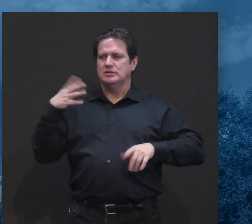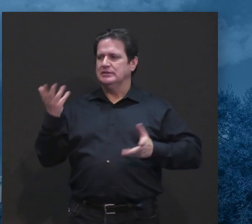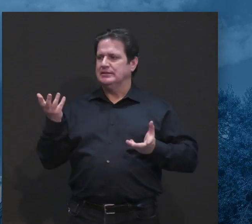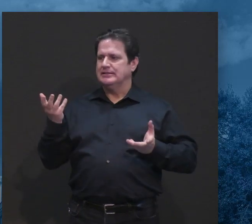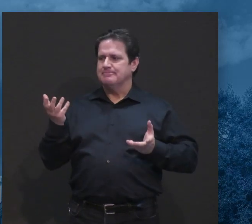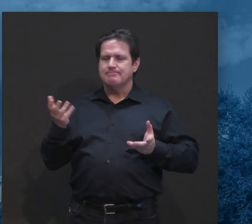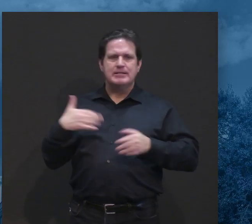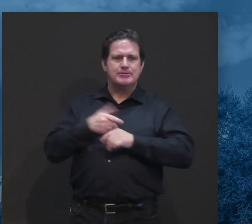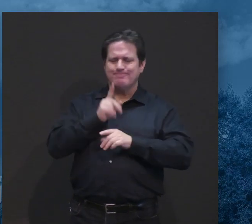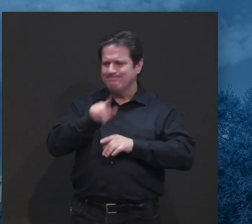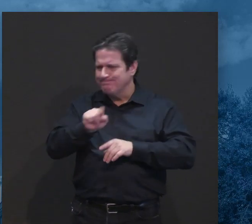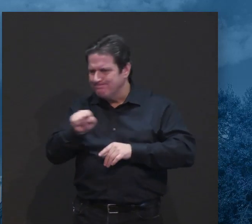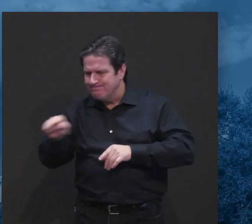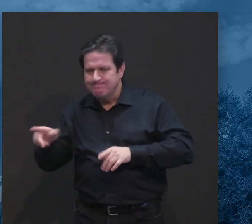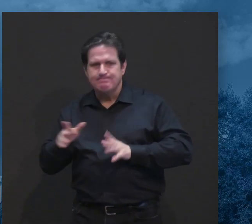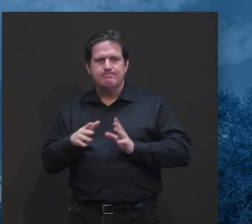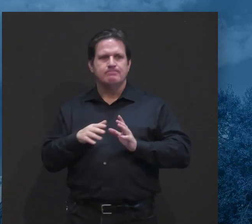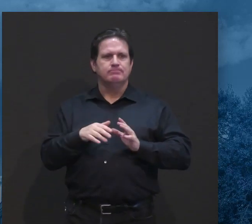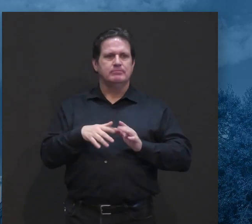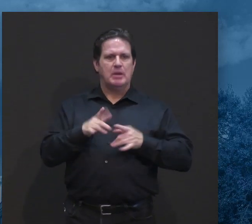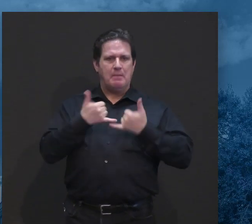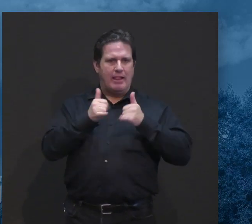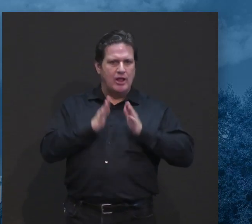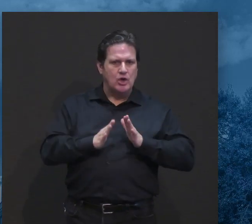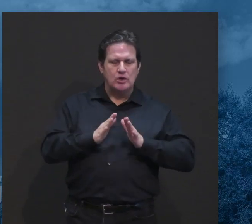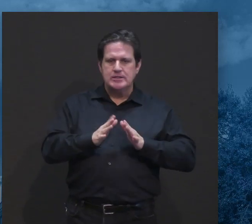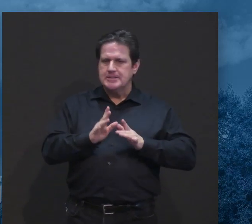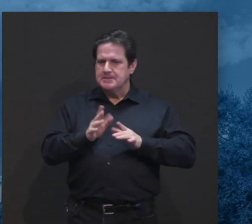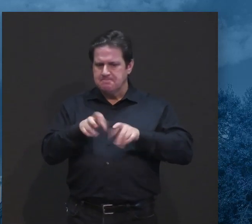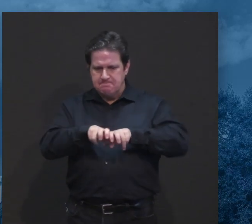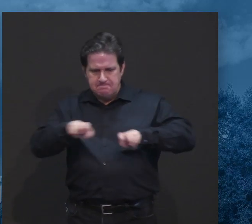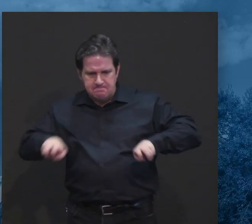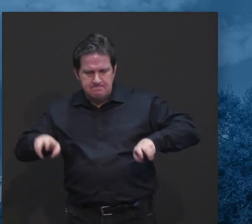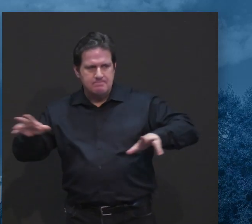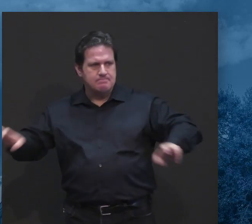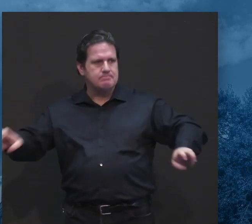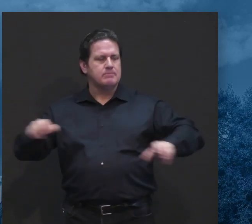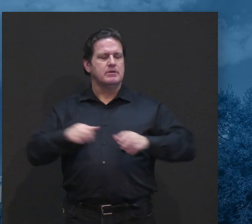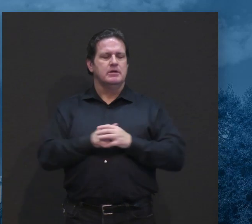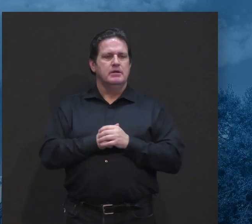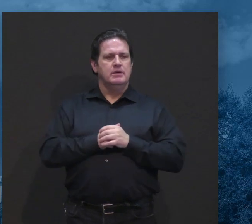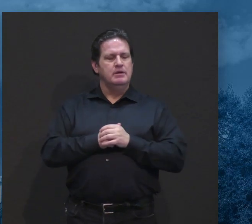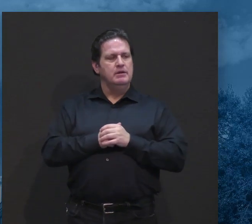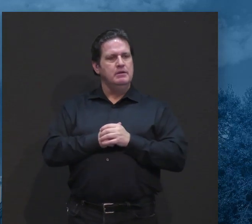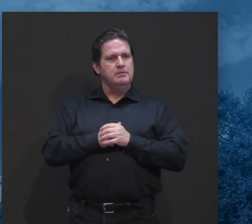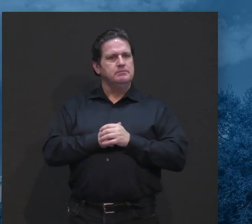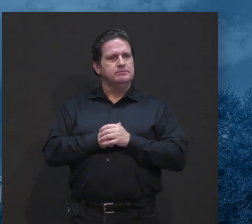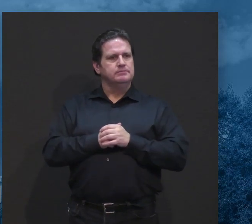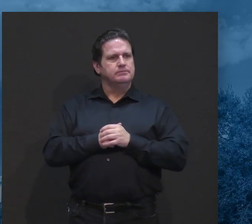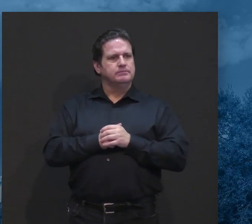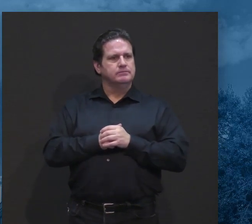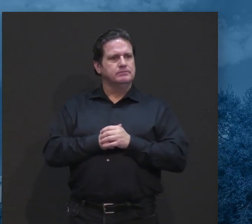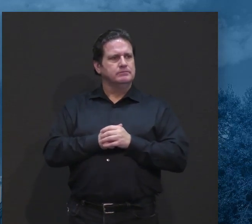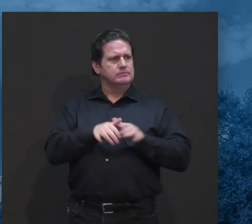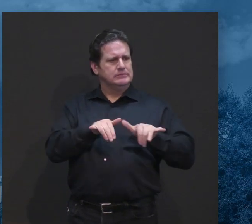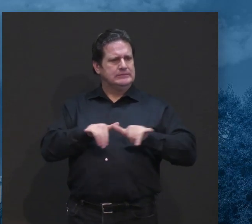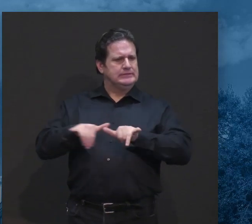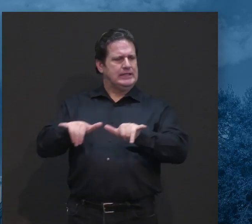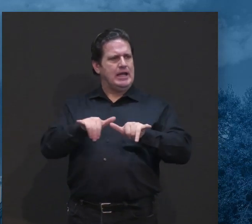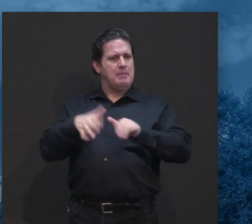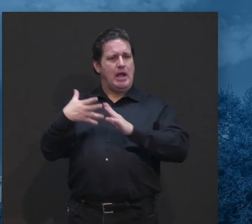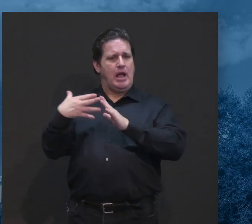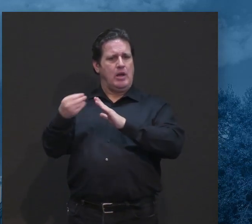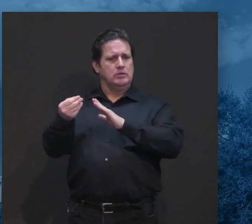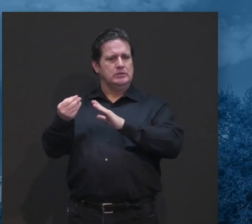go make sure the players were separate, and it's the same outside